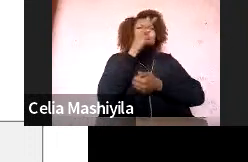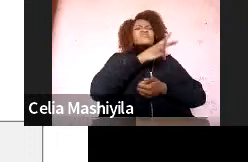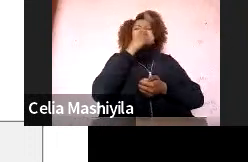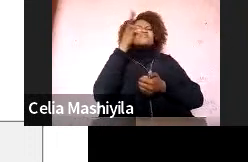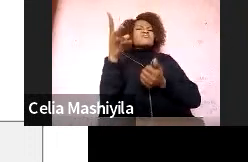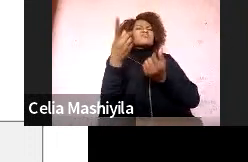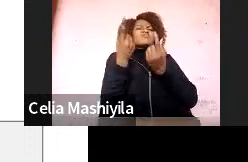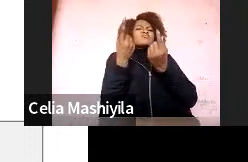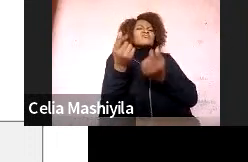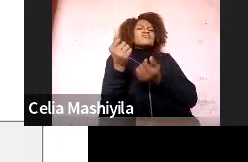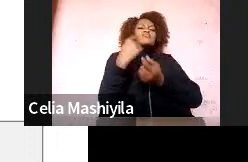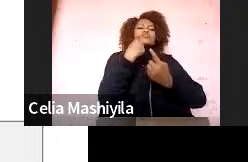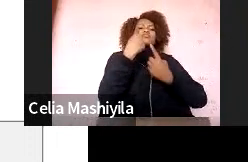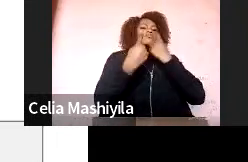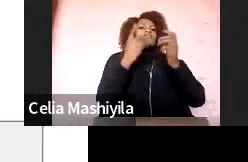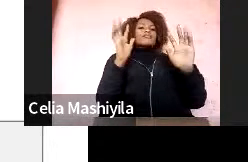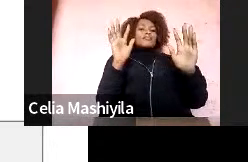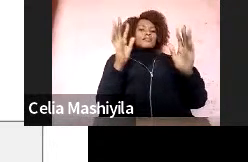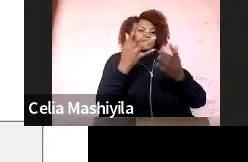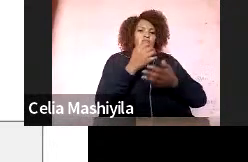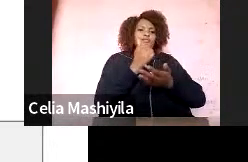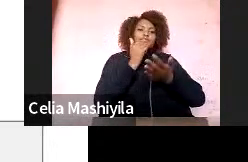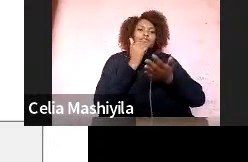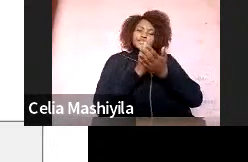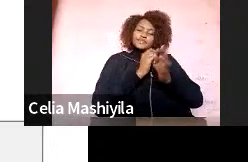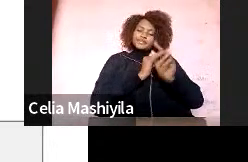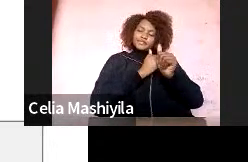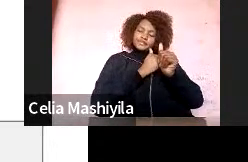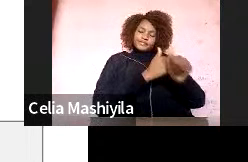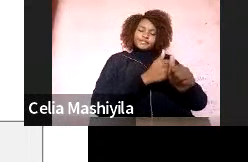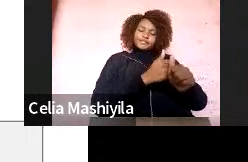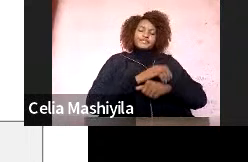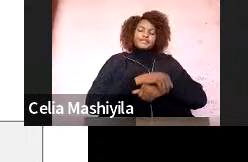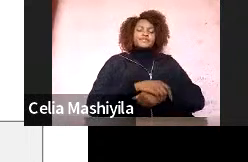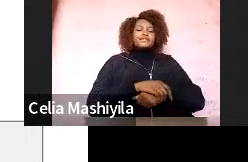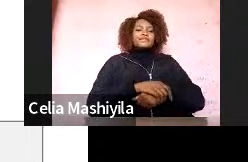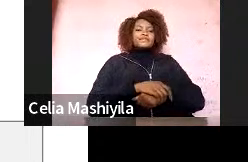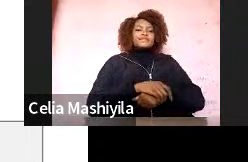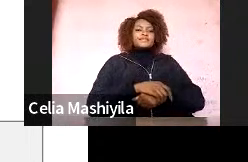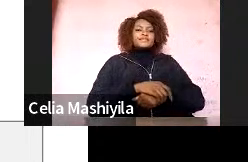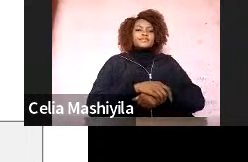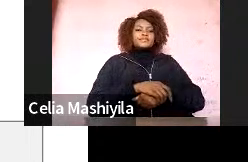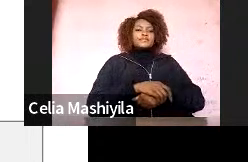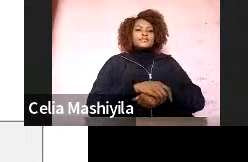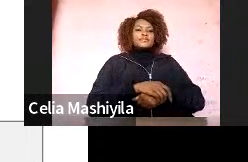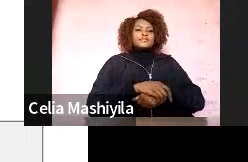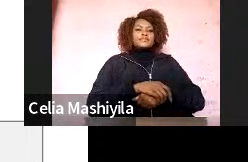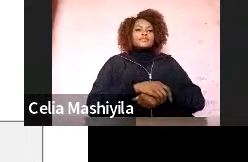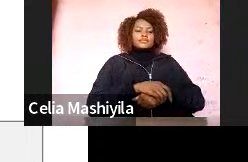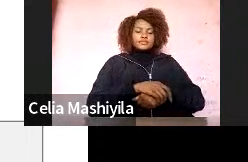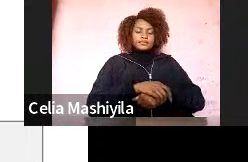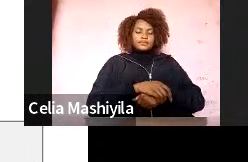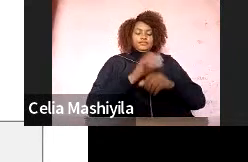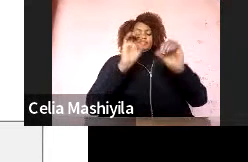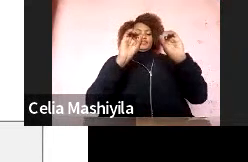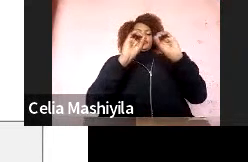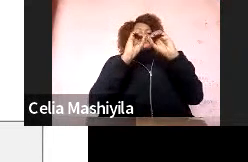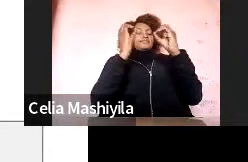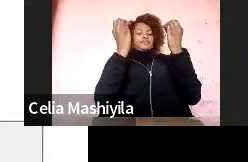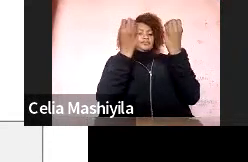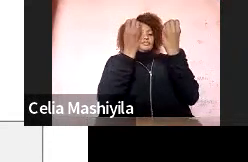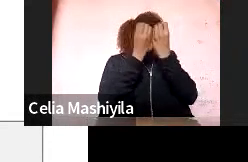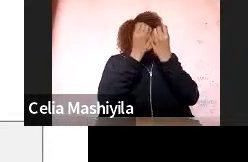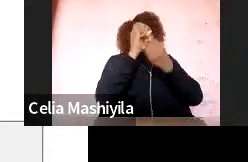a formalized process. And therefore, we will be aligning ourselves as an organization within the